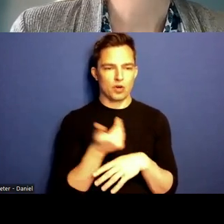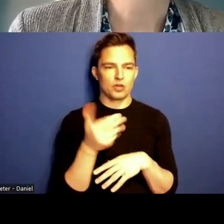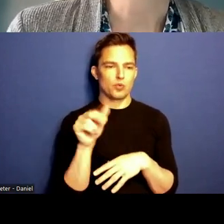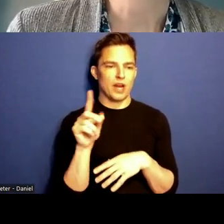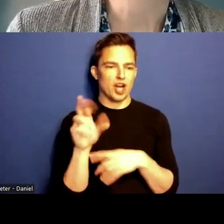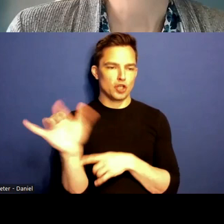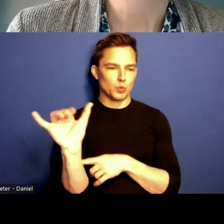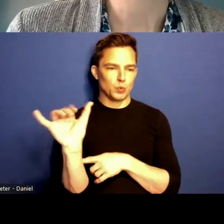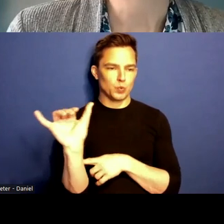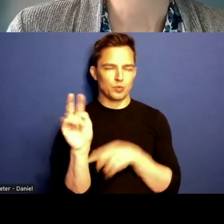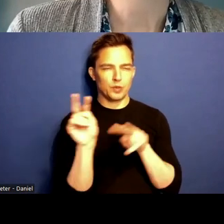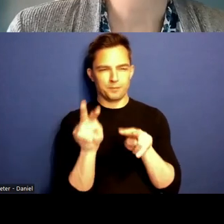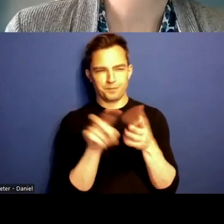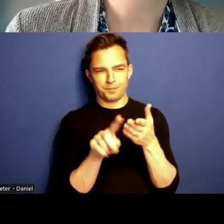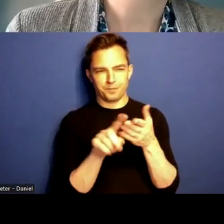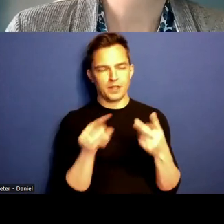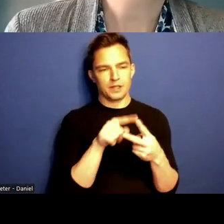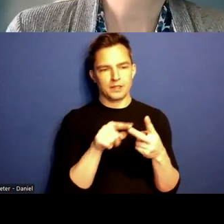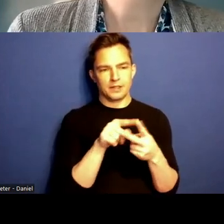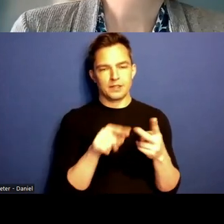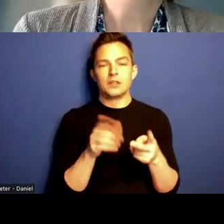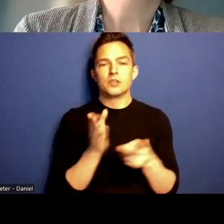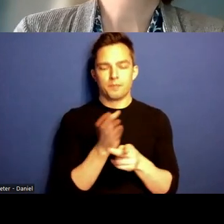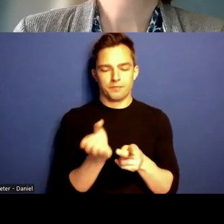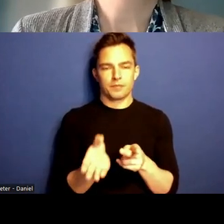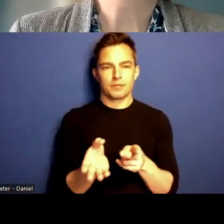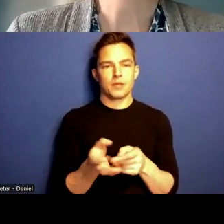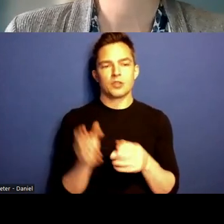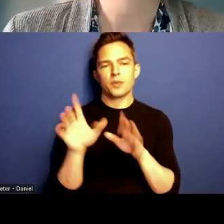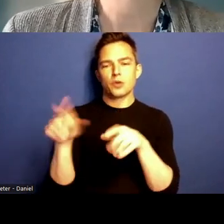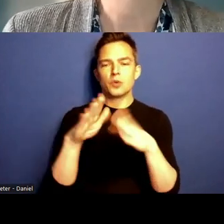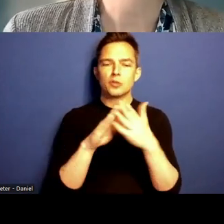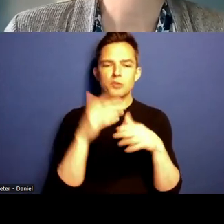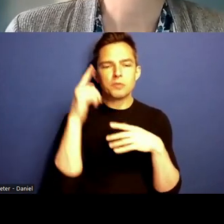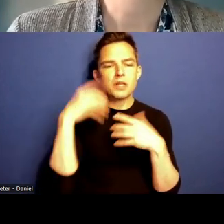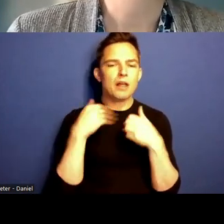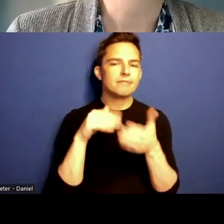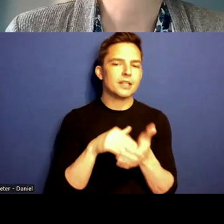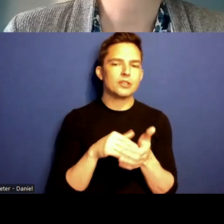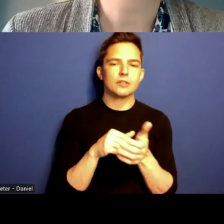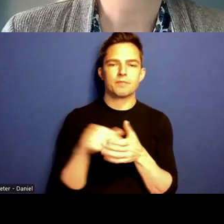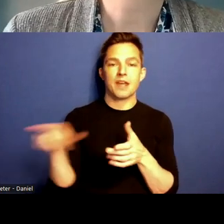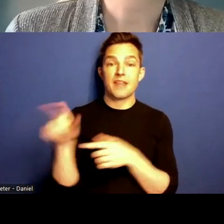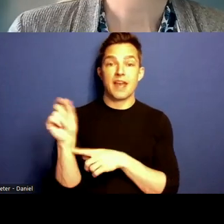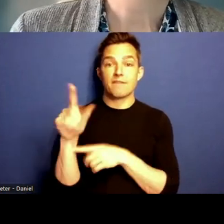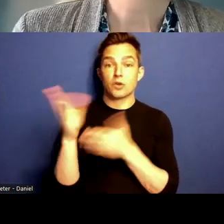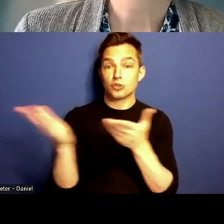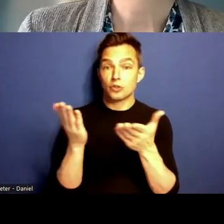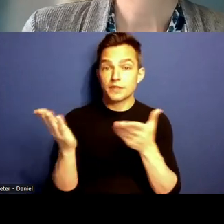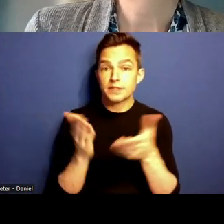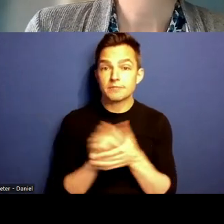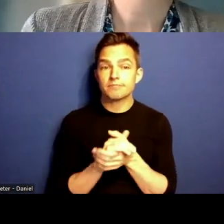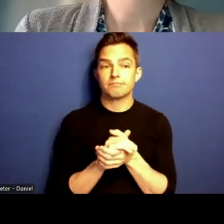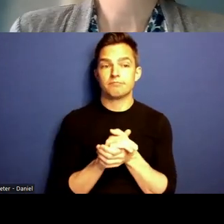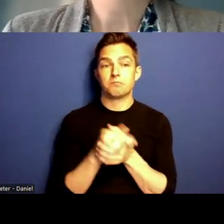a child would go to a community mental health center and they would ask for services, and if